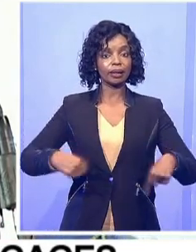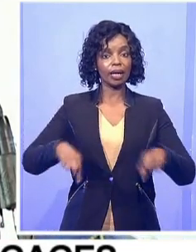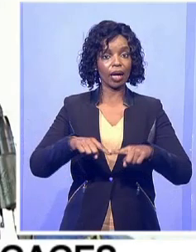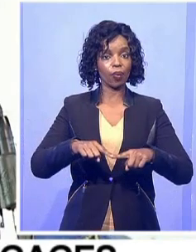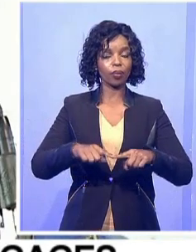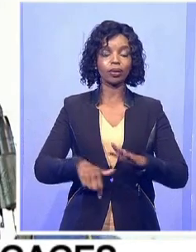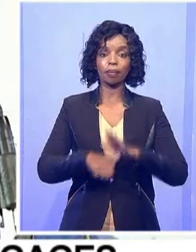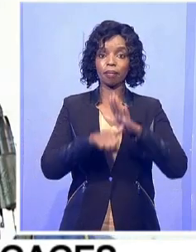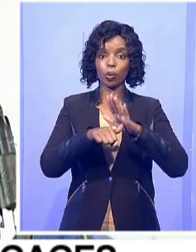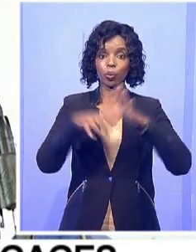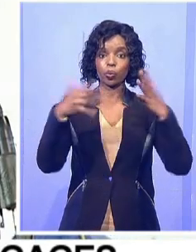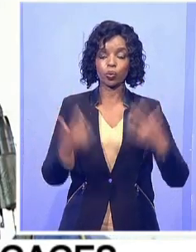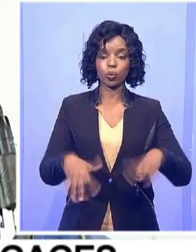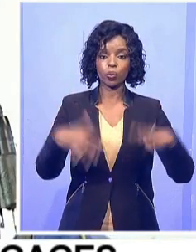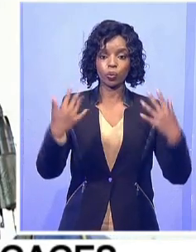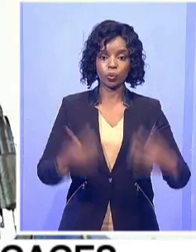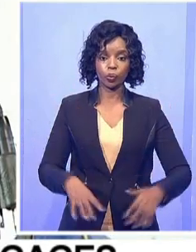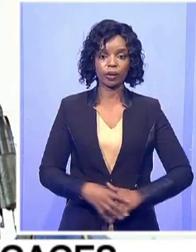You'll find a way,